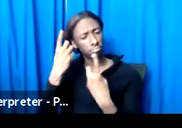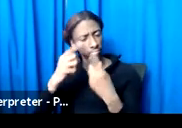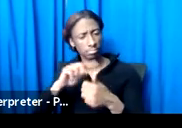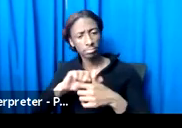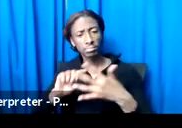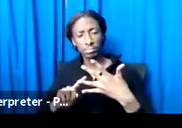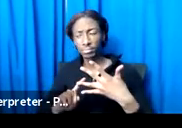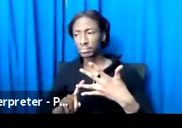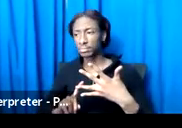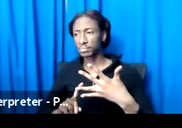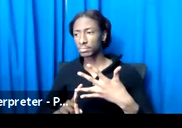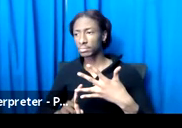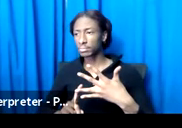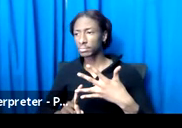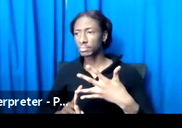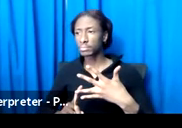slide.